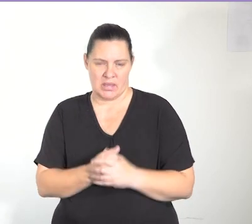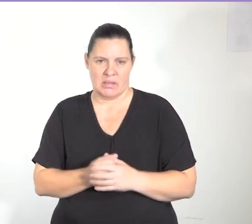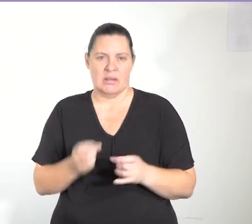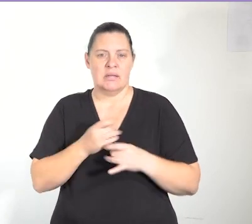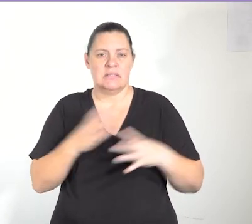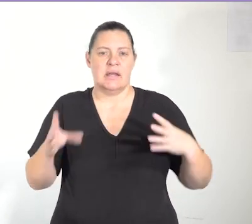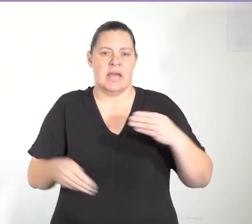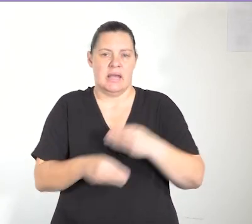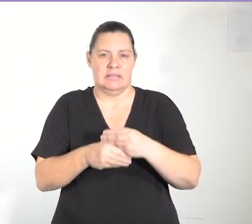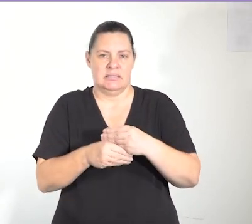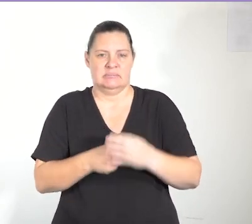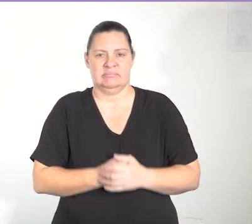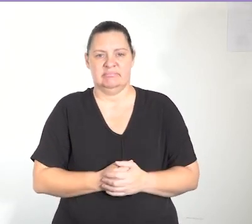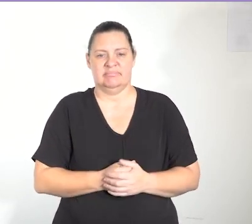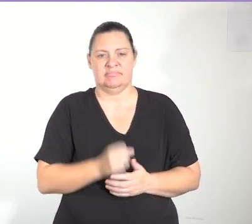to start by adding